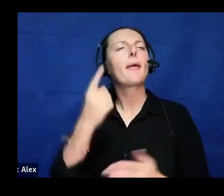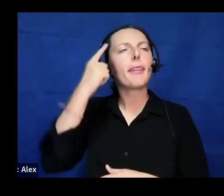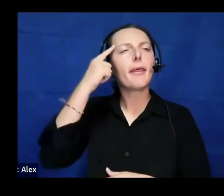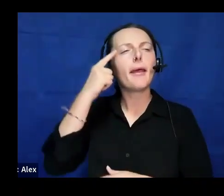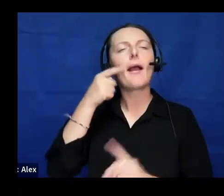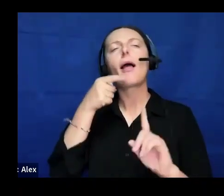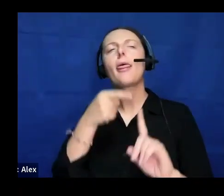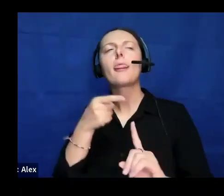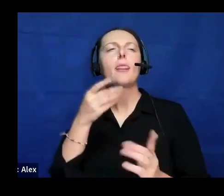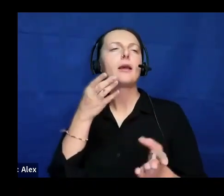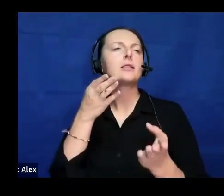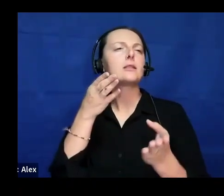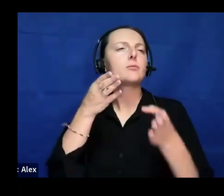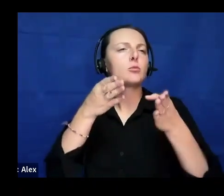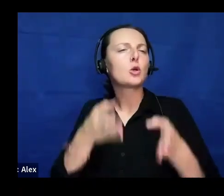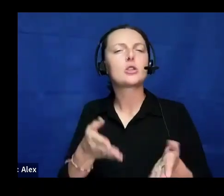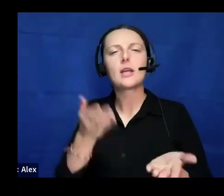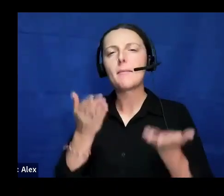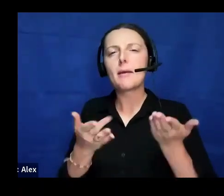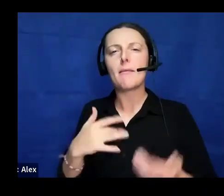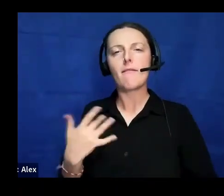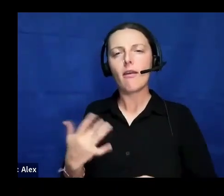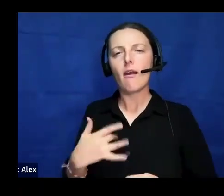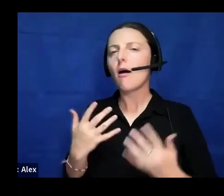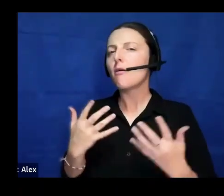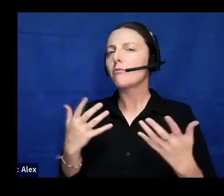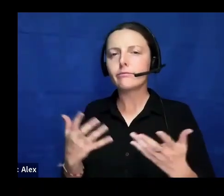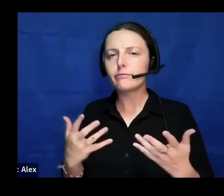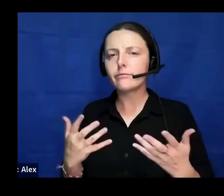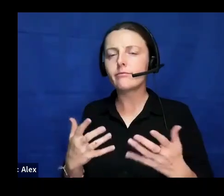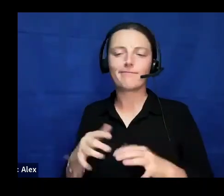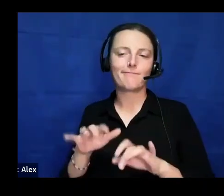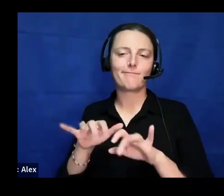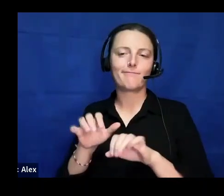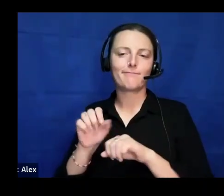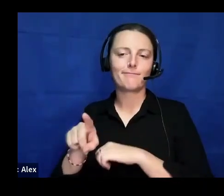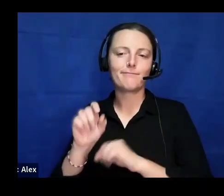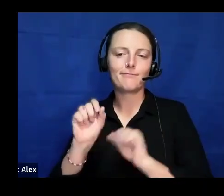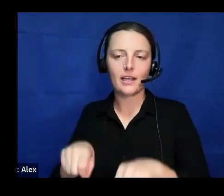this picture here? So go ahead and put in the chat.